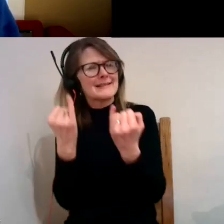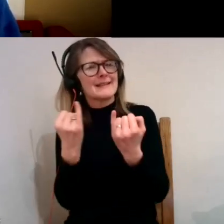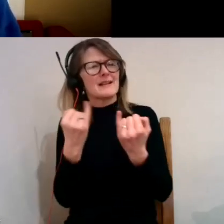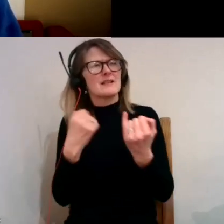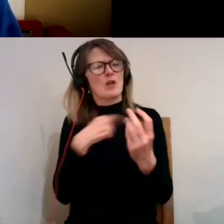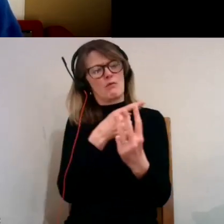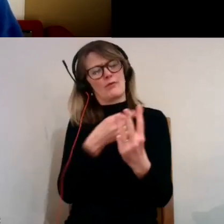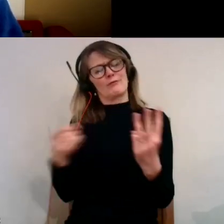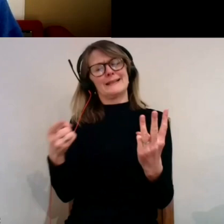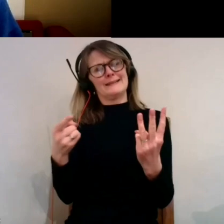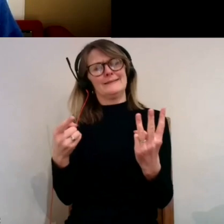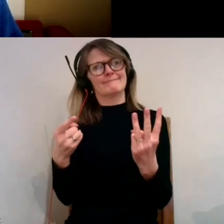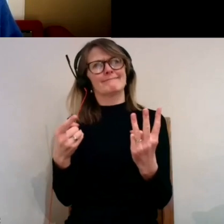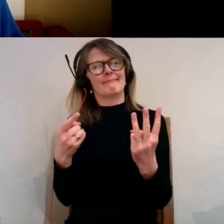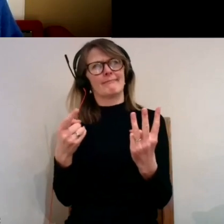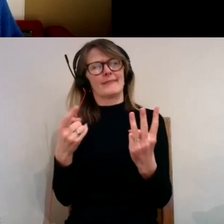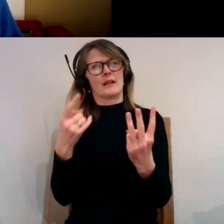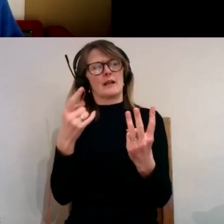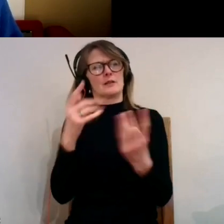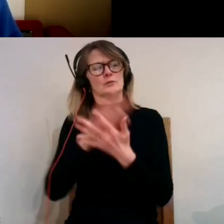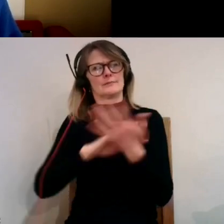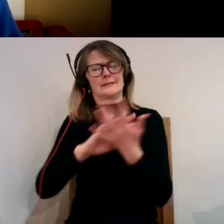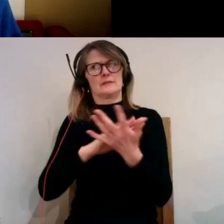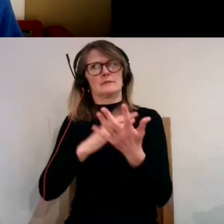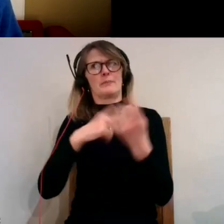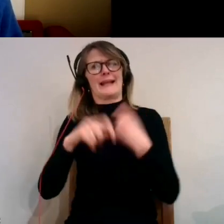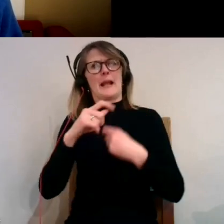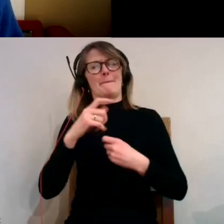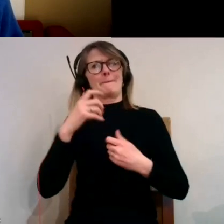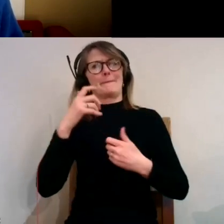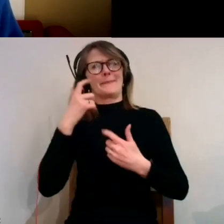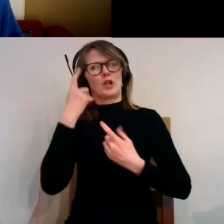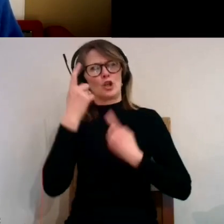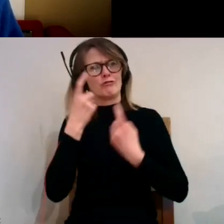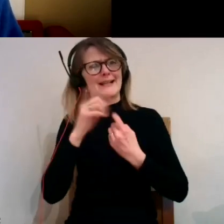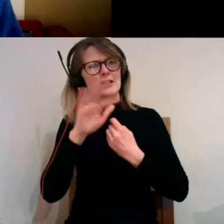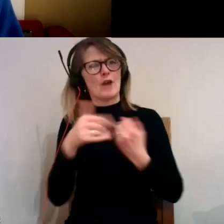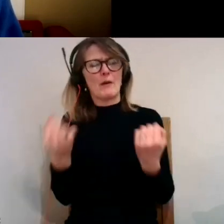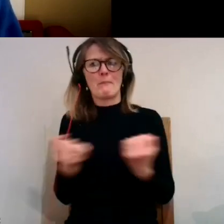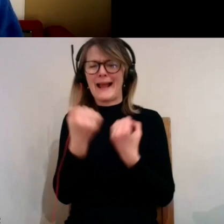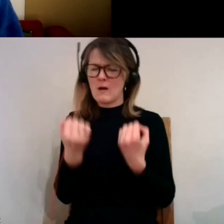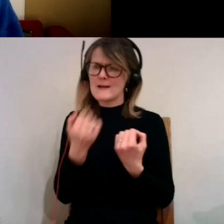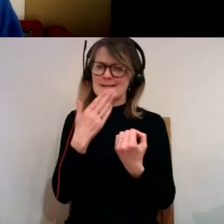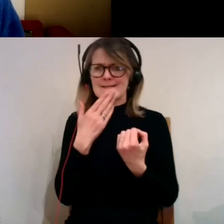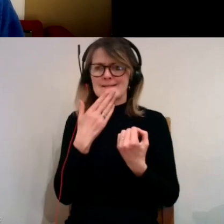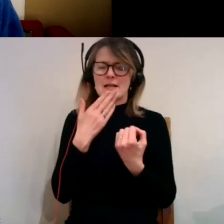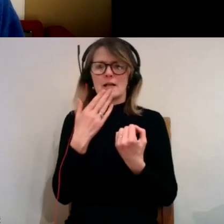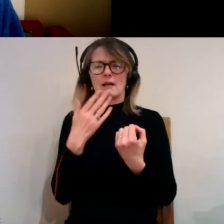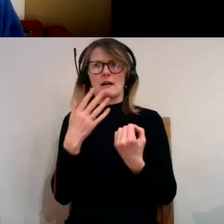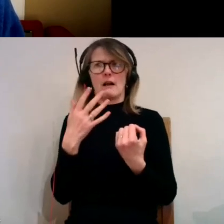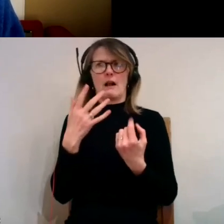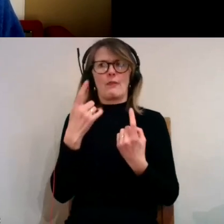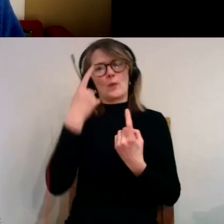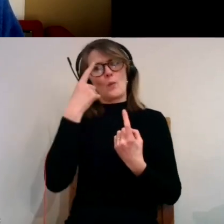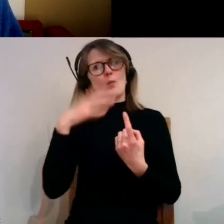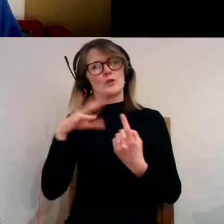very curious about power. And I reached a point where I thought, I really need to do something about this. I want to explore it. And I was really keen